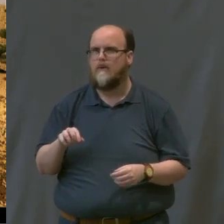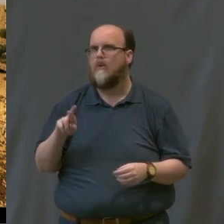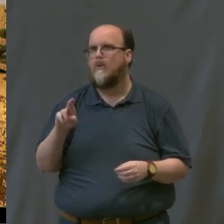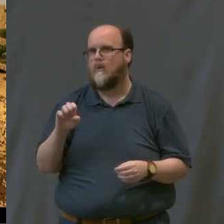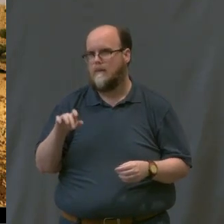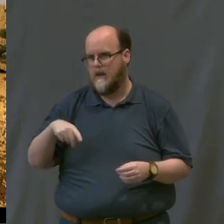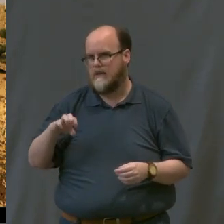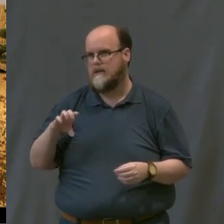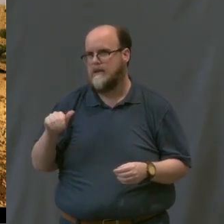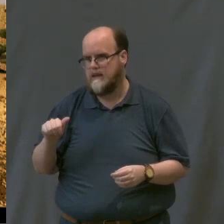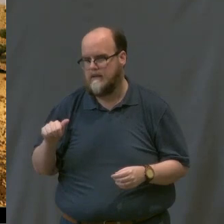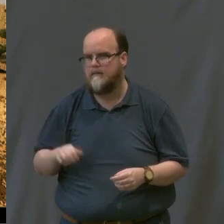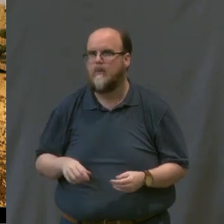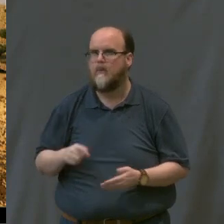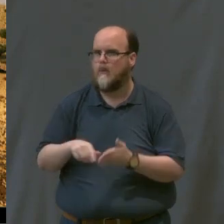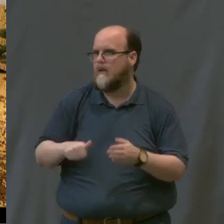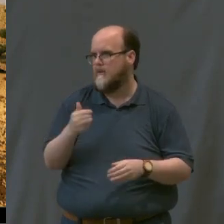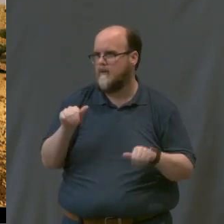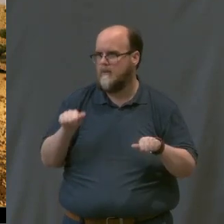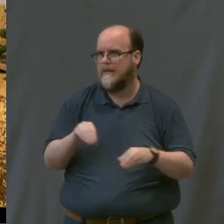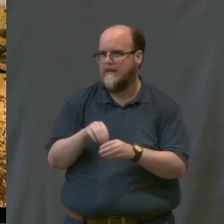What else could have been hidden in the cave?